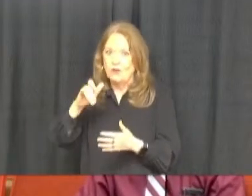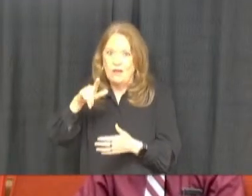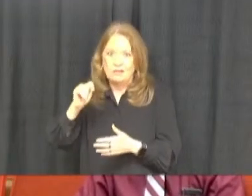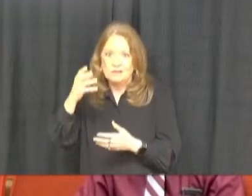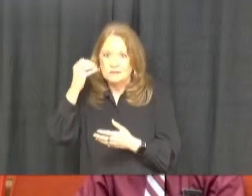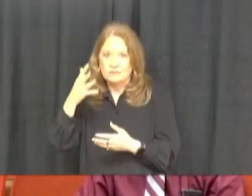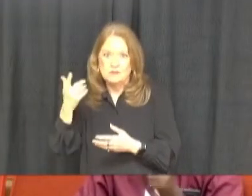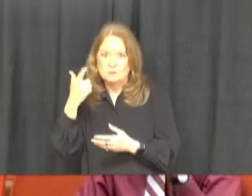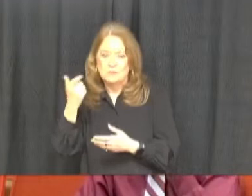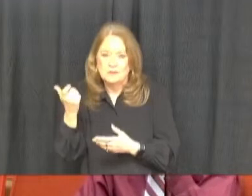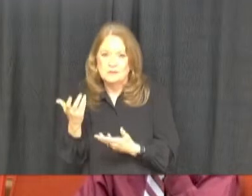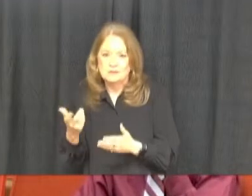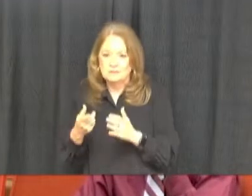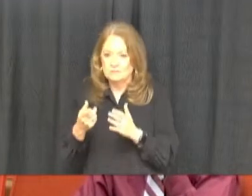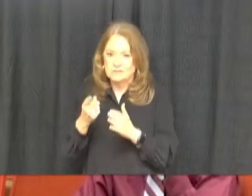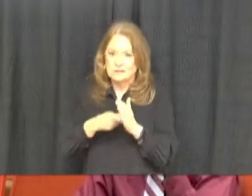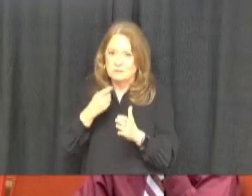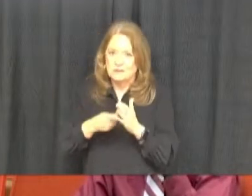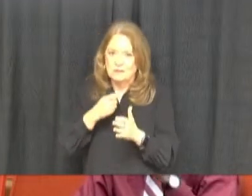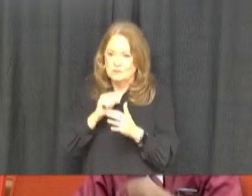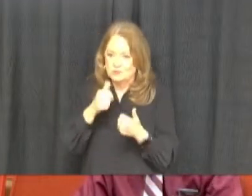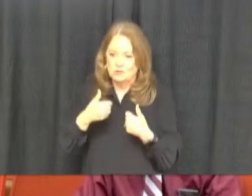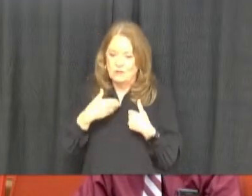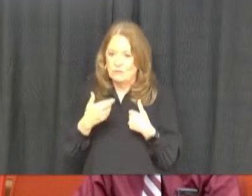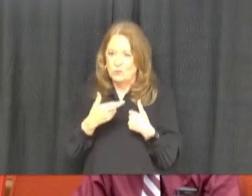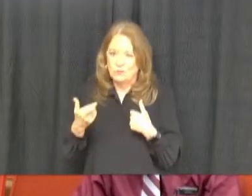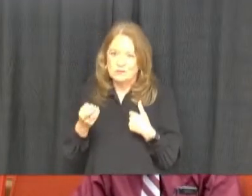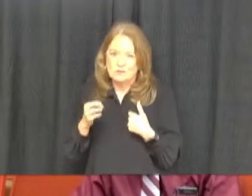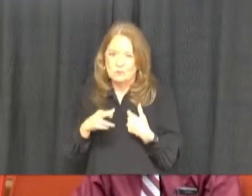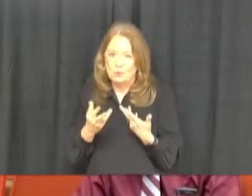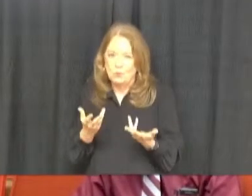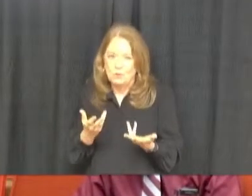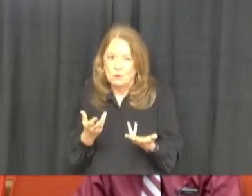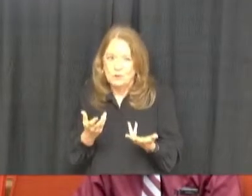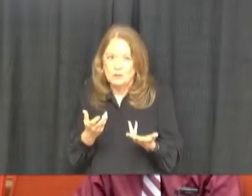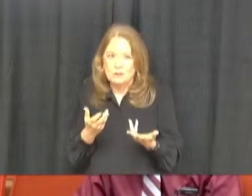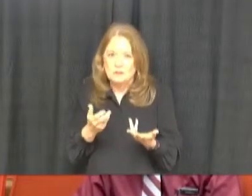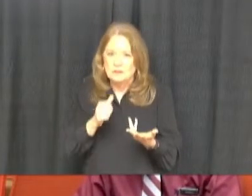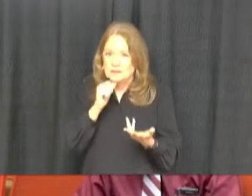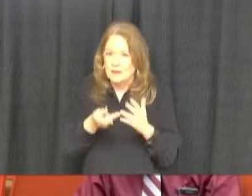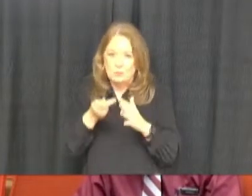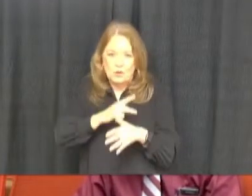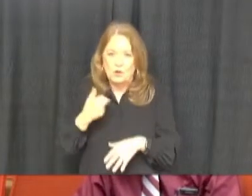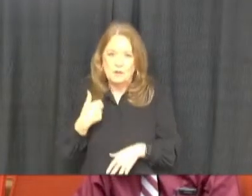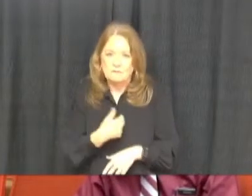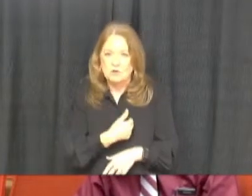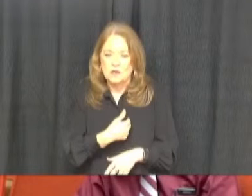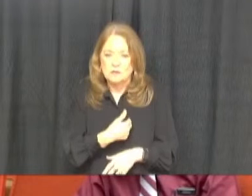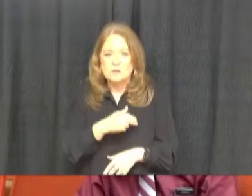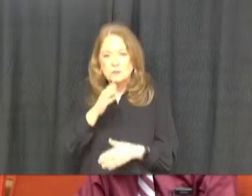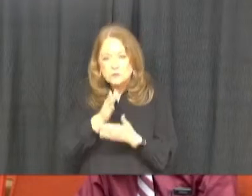because sometimes we just don't have the resources, or it's not necessarily, a priority for us. So